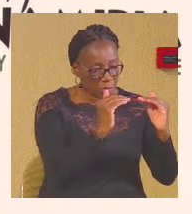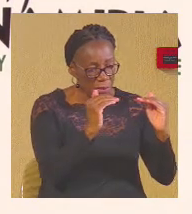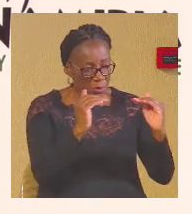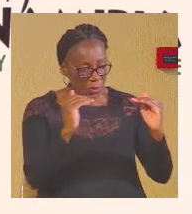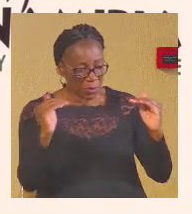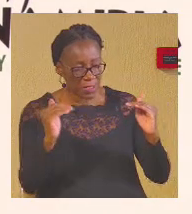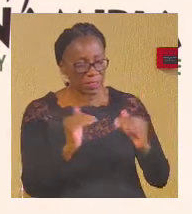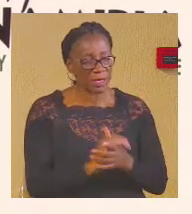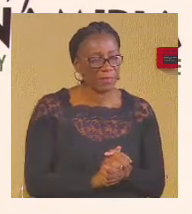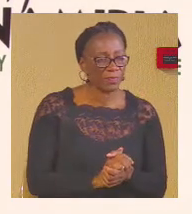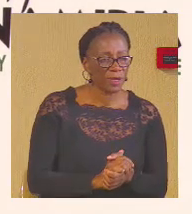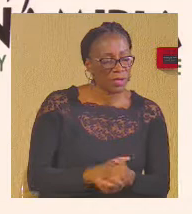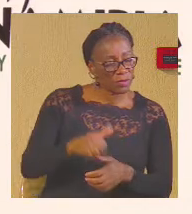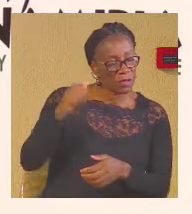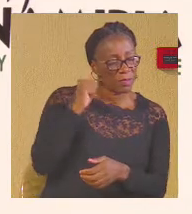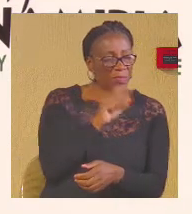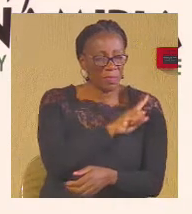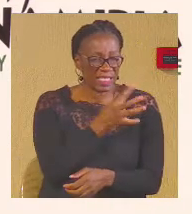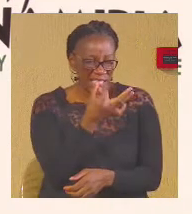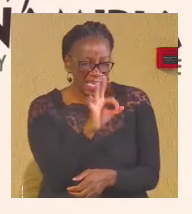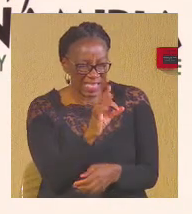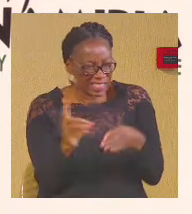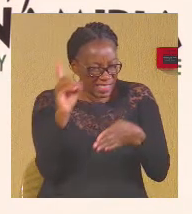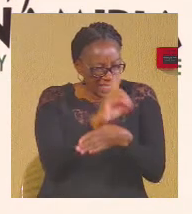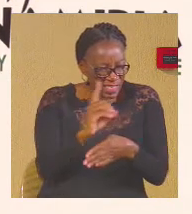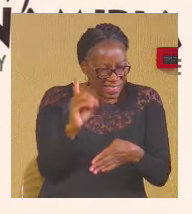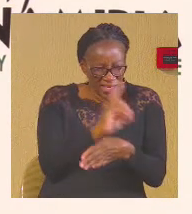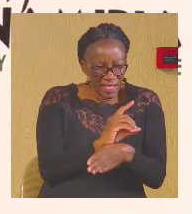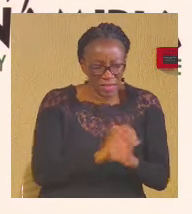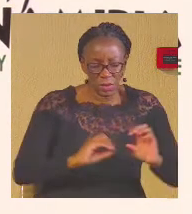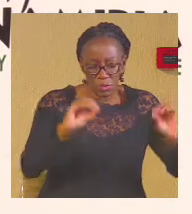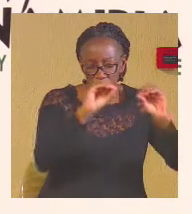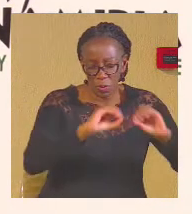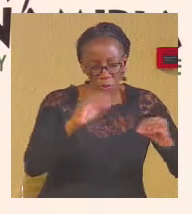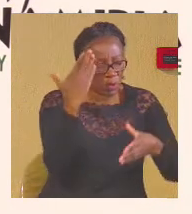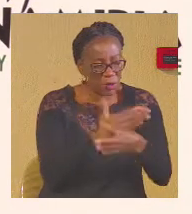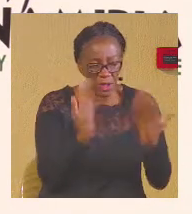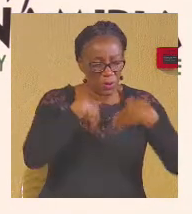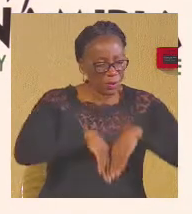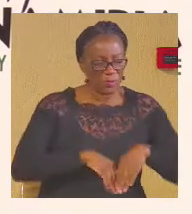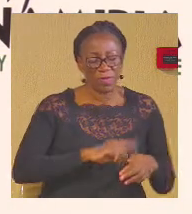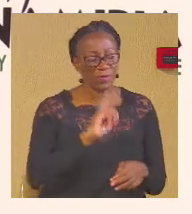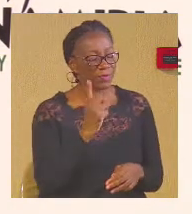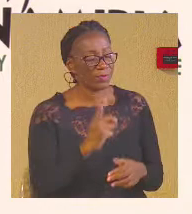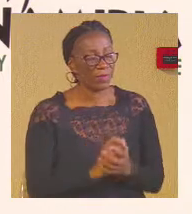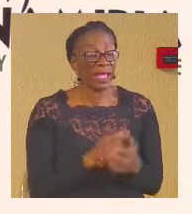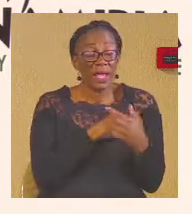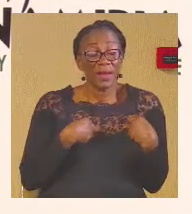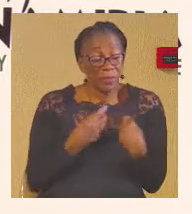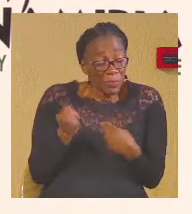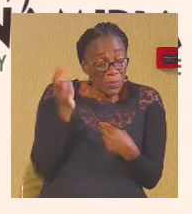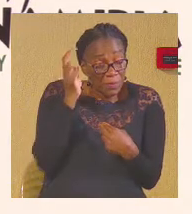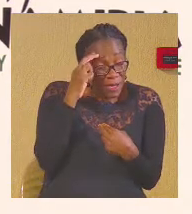past 19 days, there has been no new case reported. We would want to believe that this is in part a result of